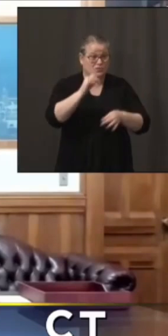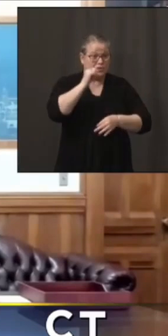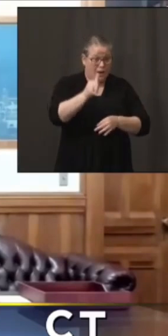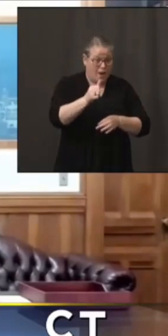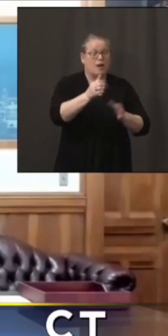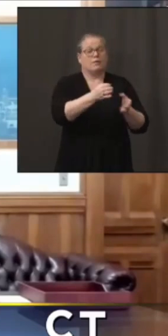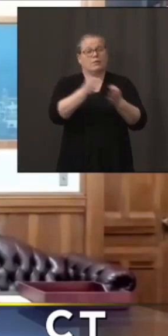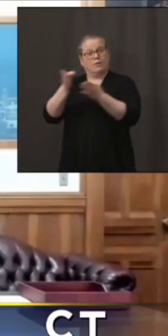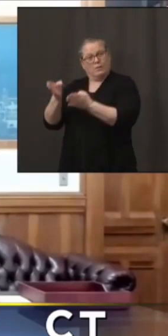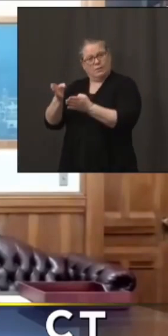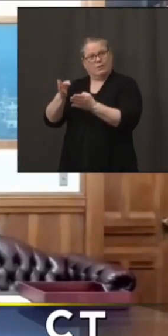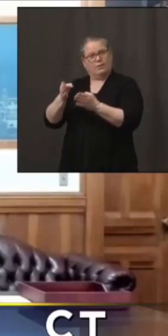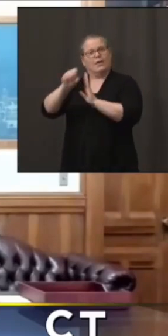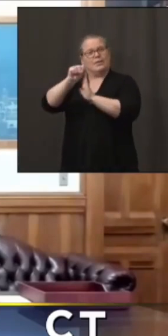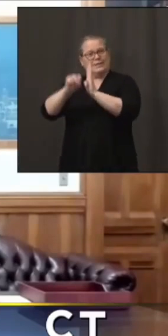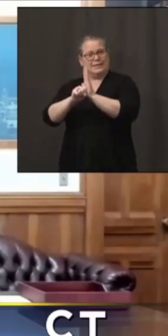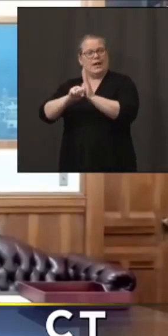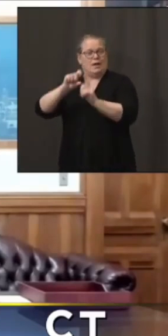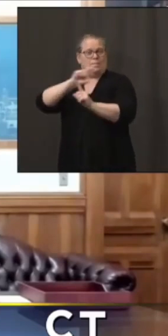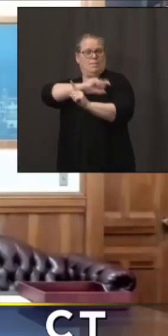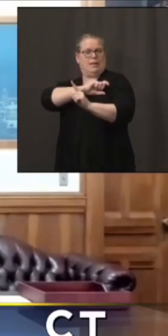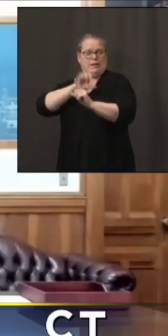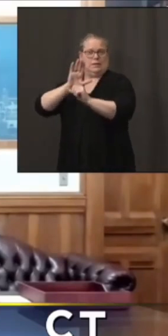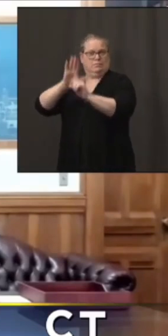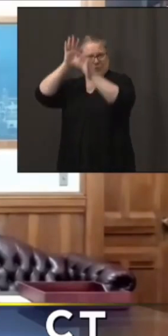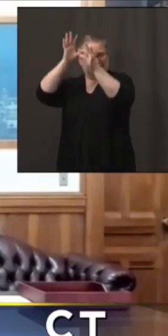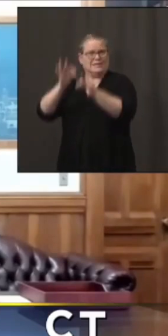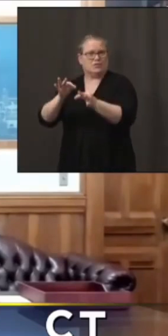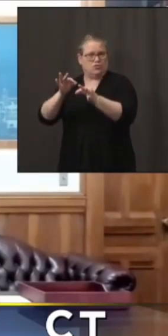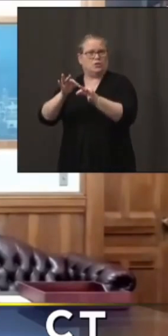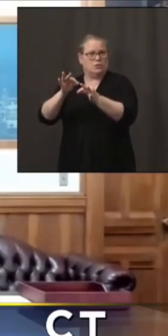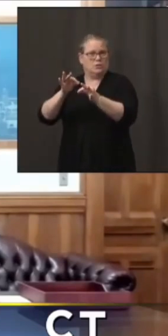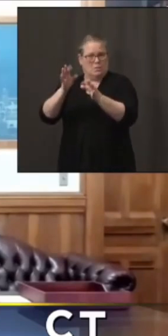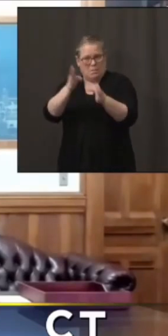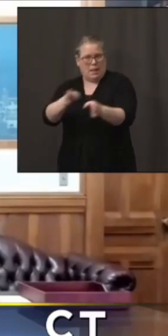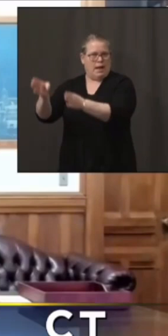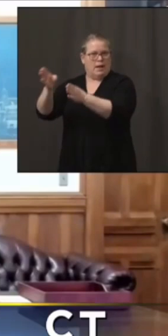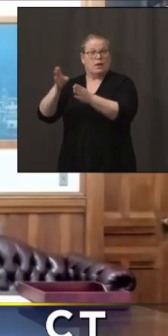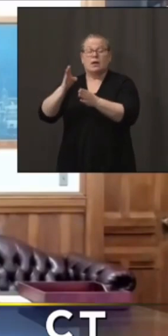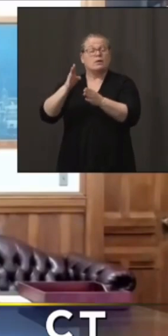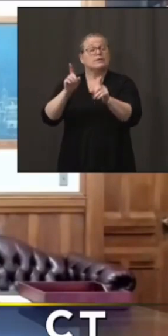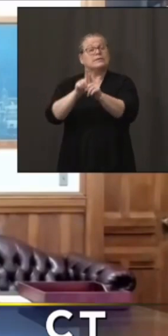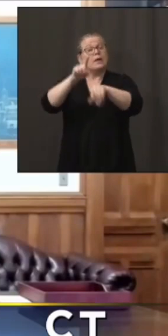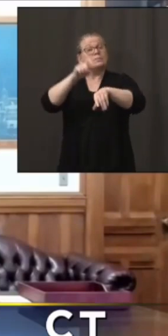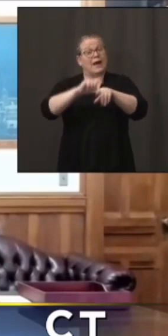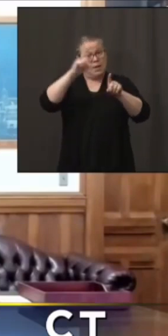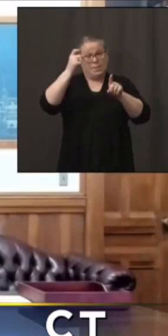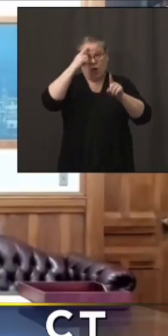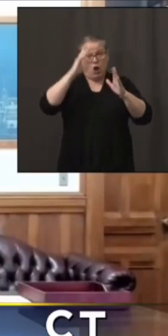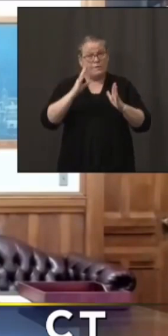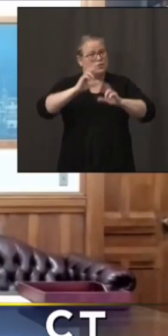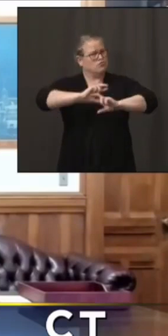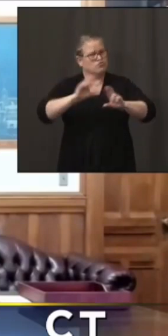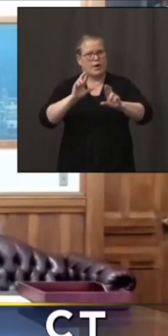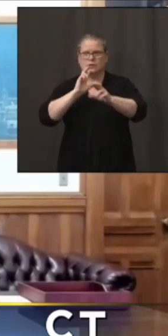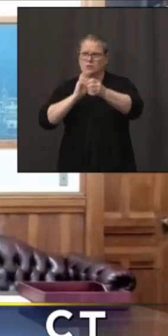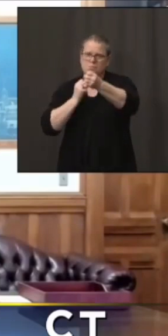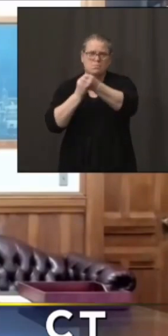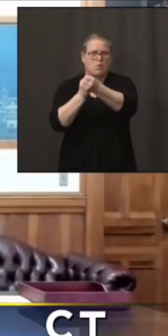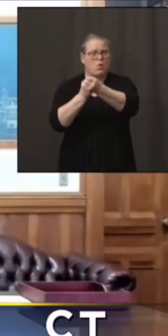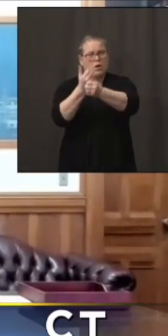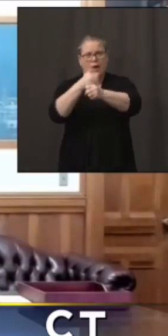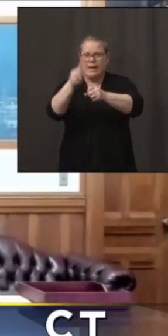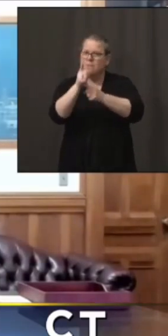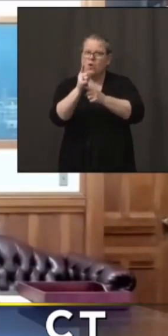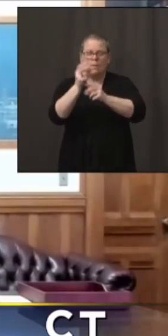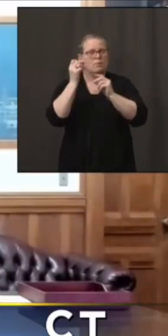said, the state police and the governor and the governor's resources is always ready to step up to provide support in